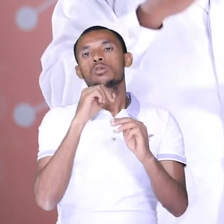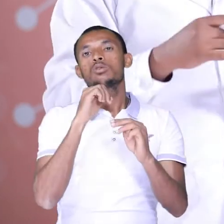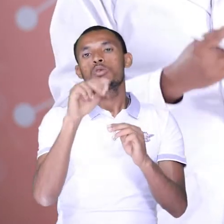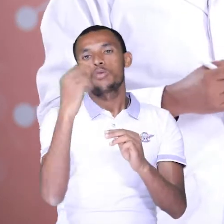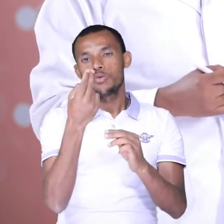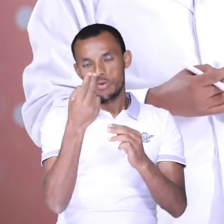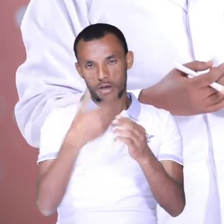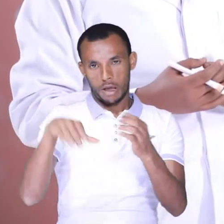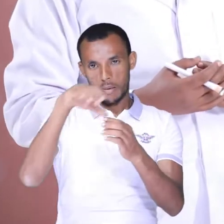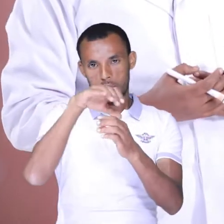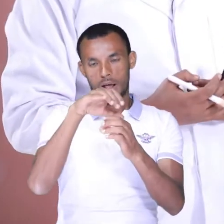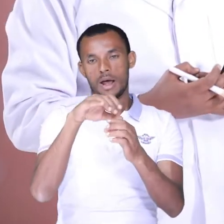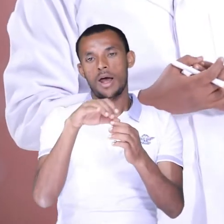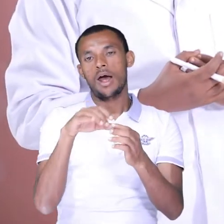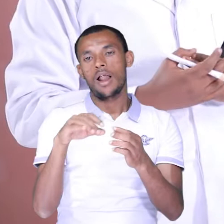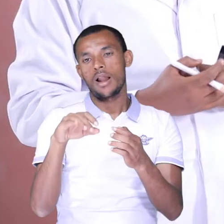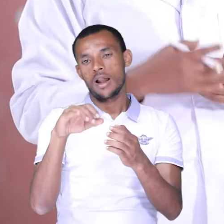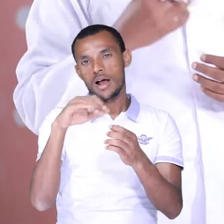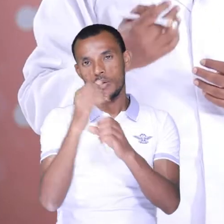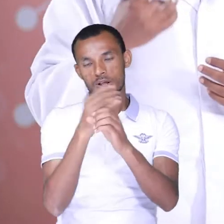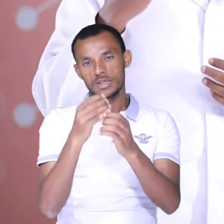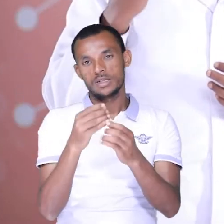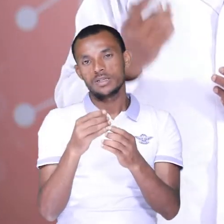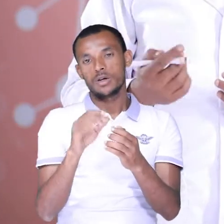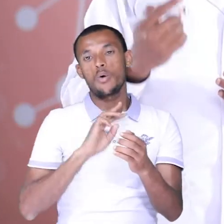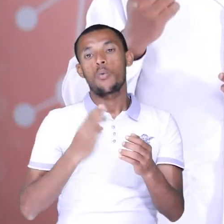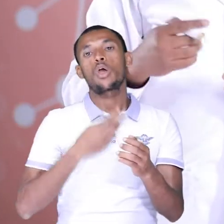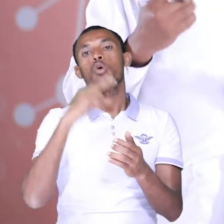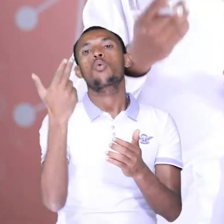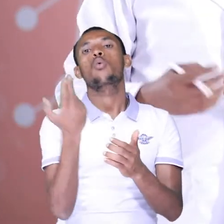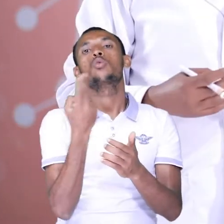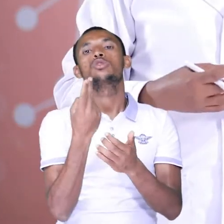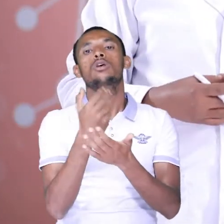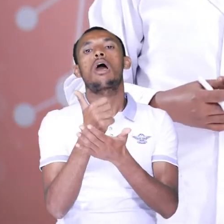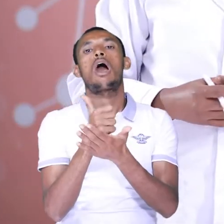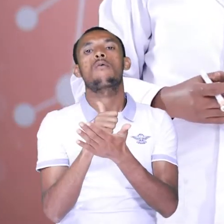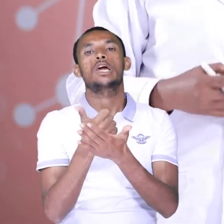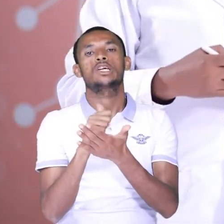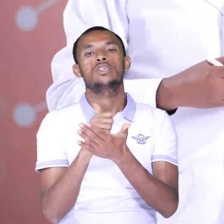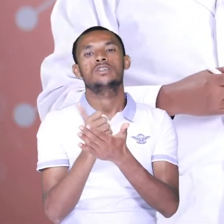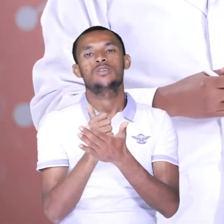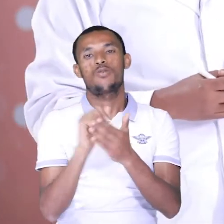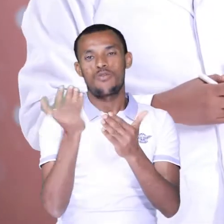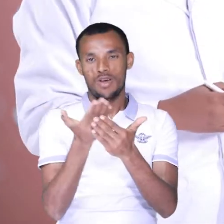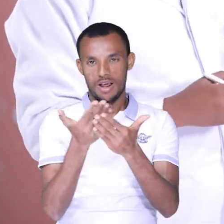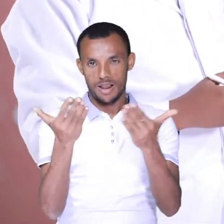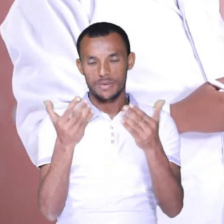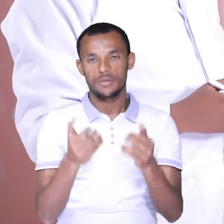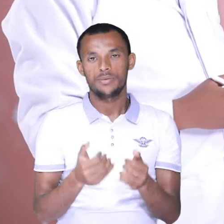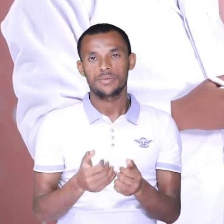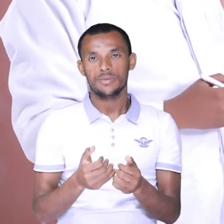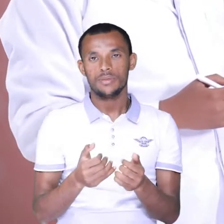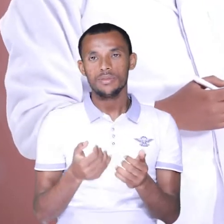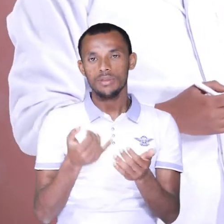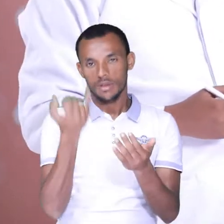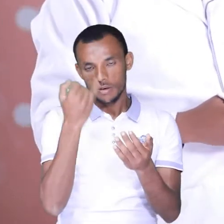calculations. Rather, we use the average atomic mass of an element or a given element. If